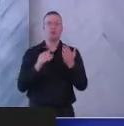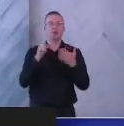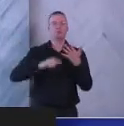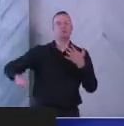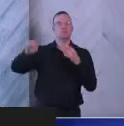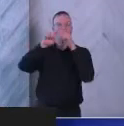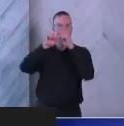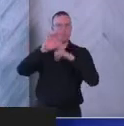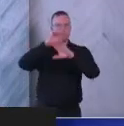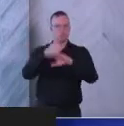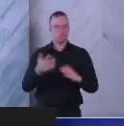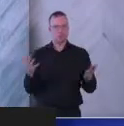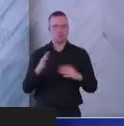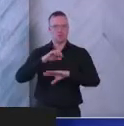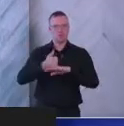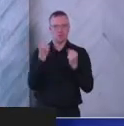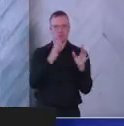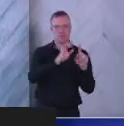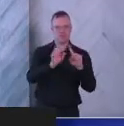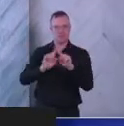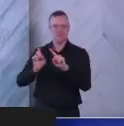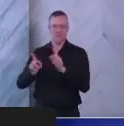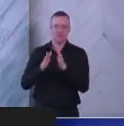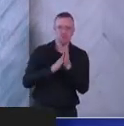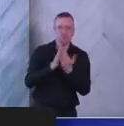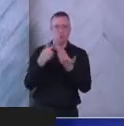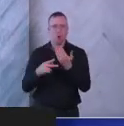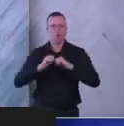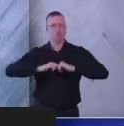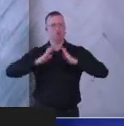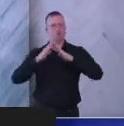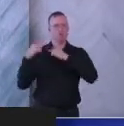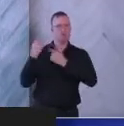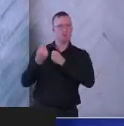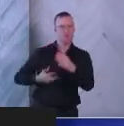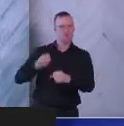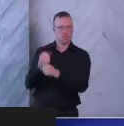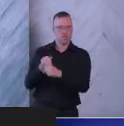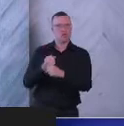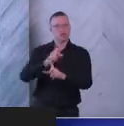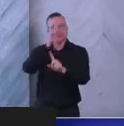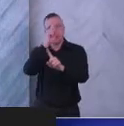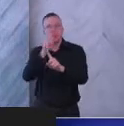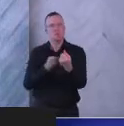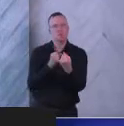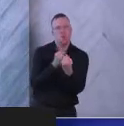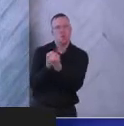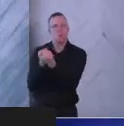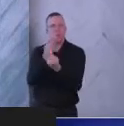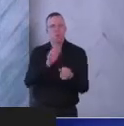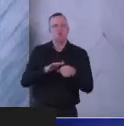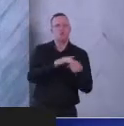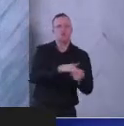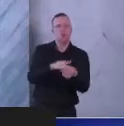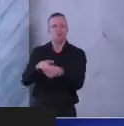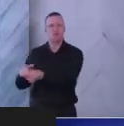initiated, we've created a number of different initiatives and programs throughout the years to help and support marginalized members of Canada. The